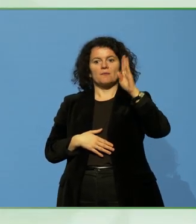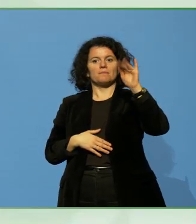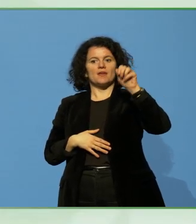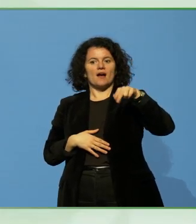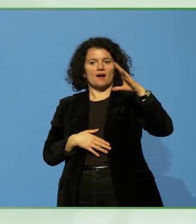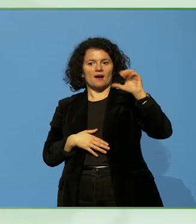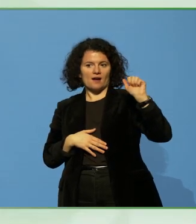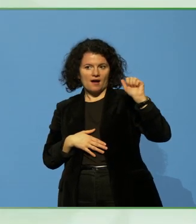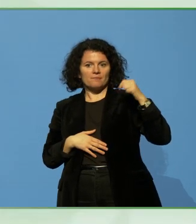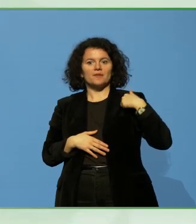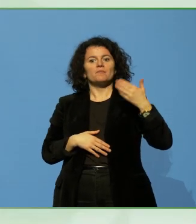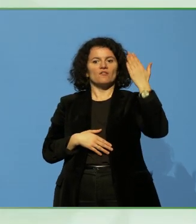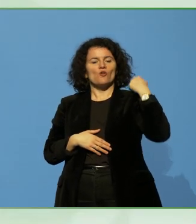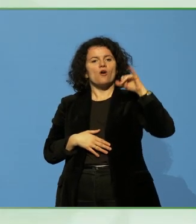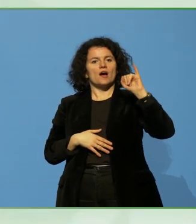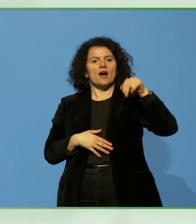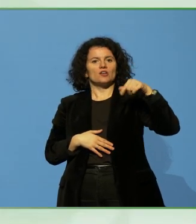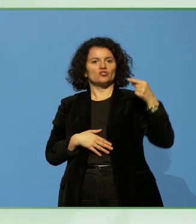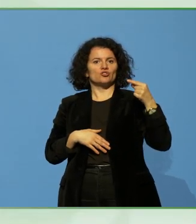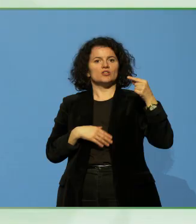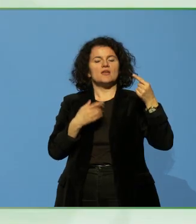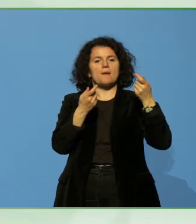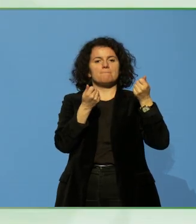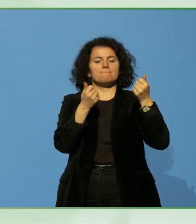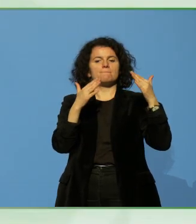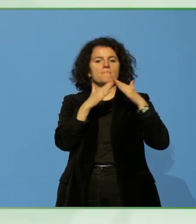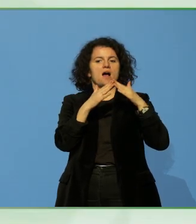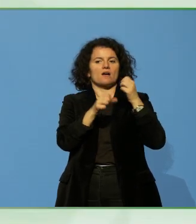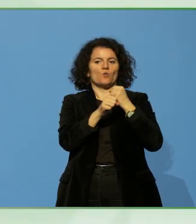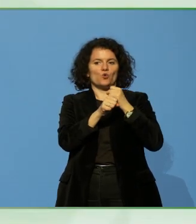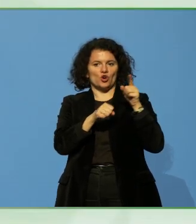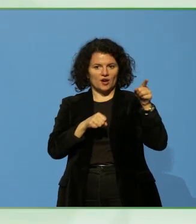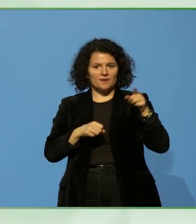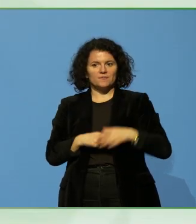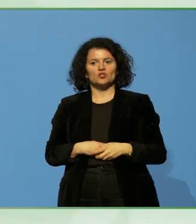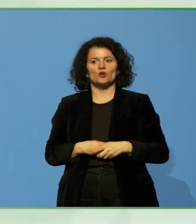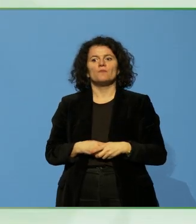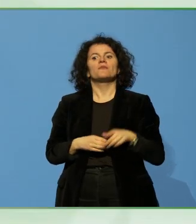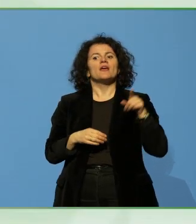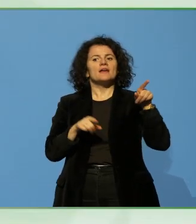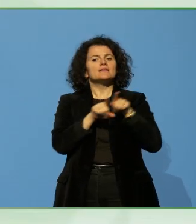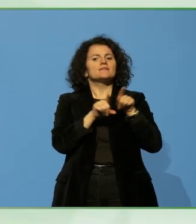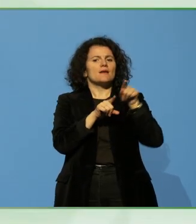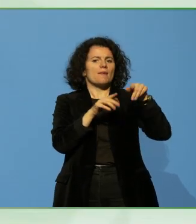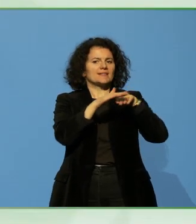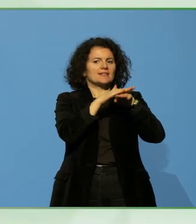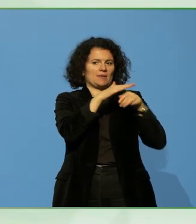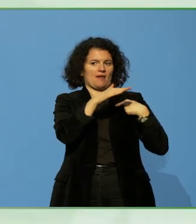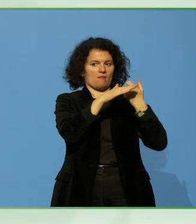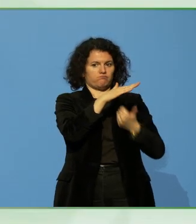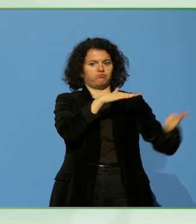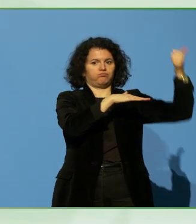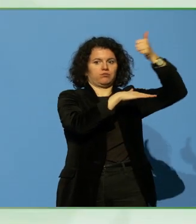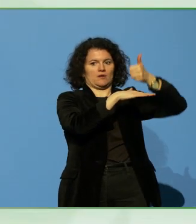there. And I'm currently running my own consultancy, see if it works. What I notice about the discussion you guys are